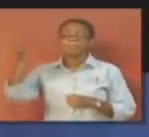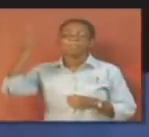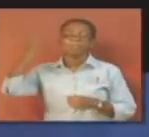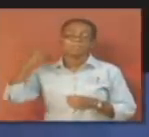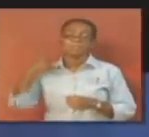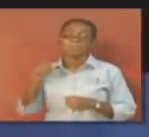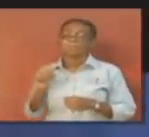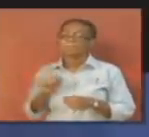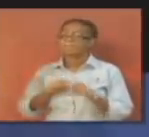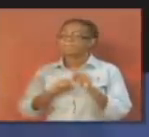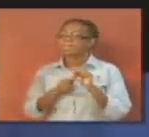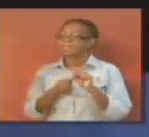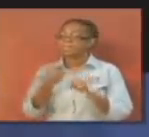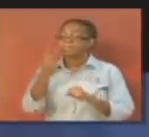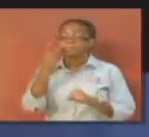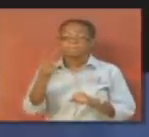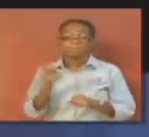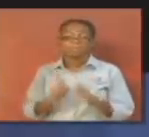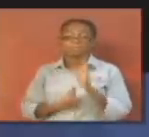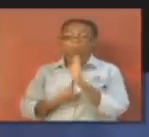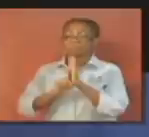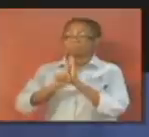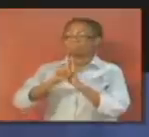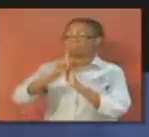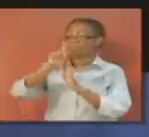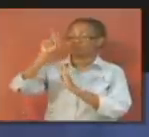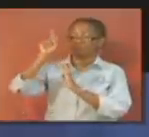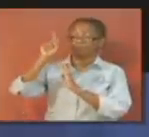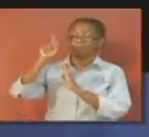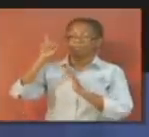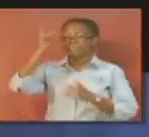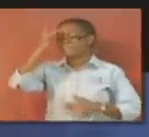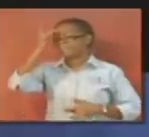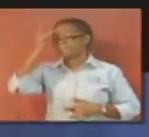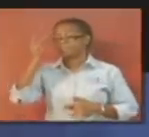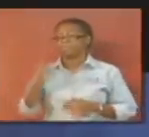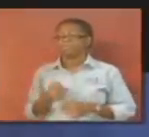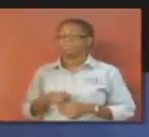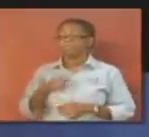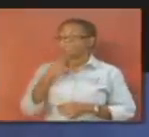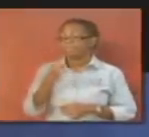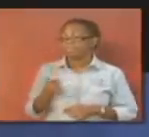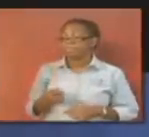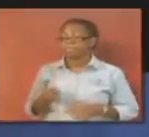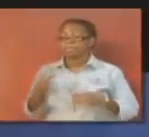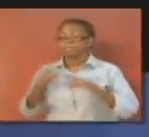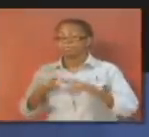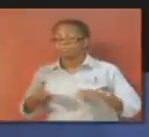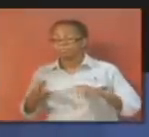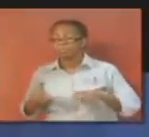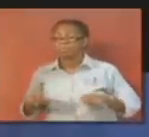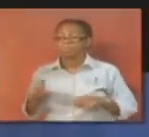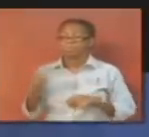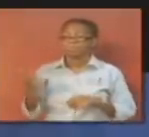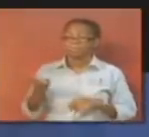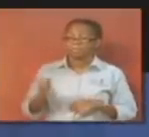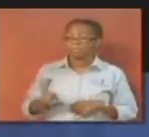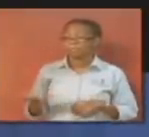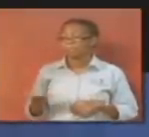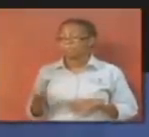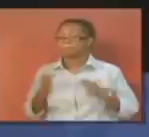fatalities, that you were doing some sequencing on some of these deaths to see if the P1 variant had any role to play in those